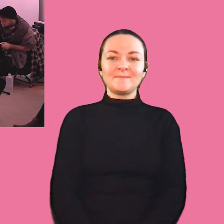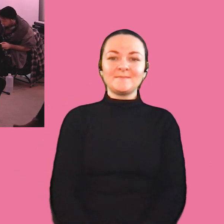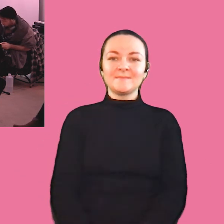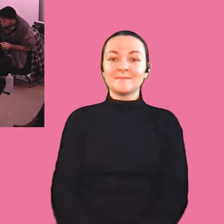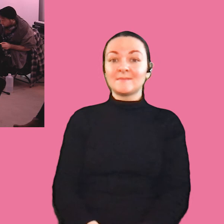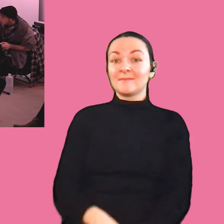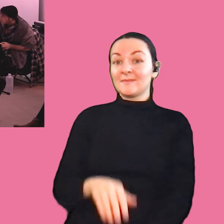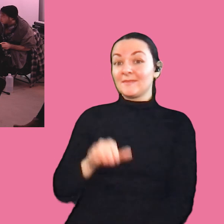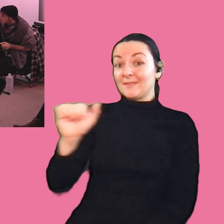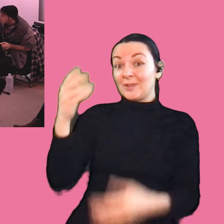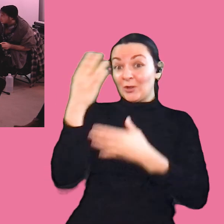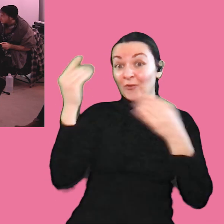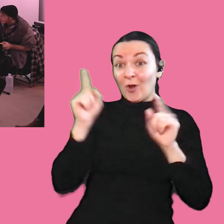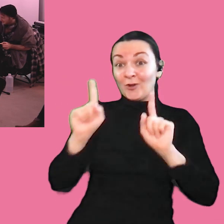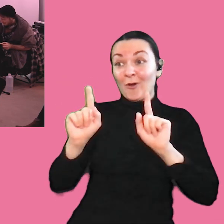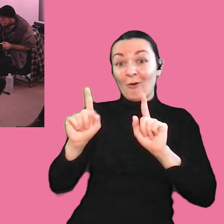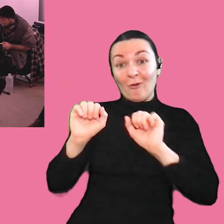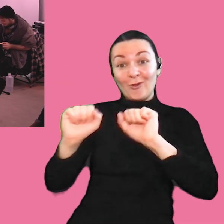You all forgot your plugs. Yeah.